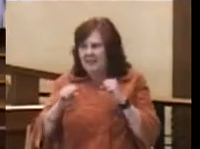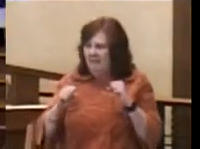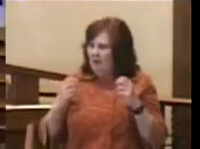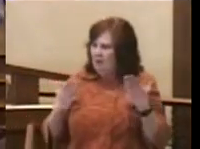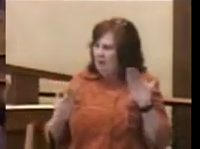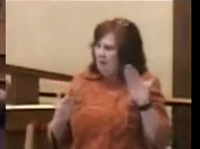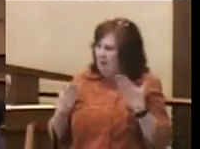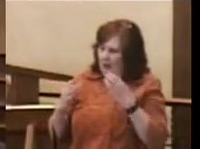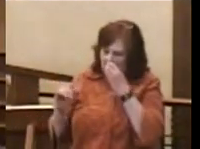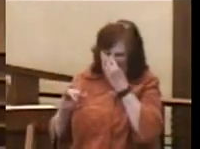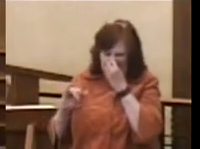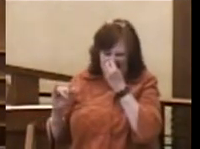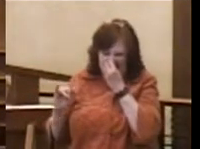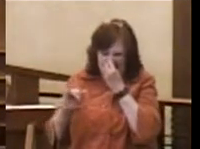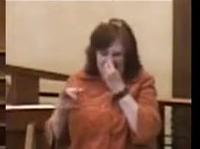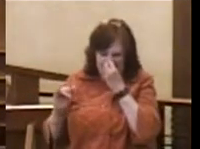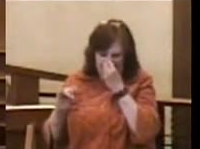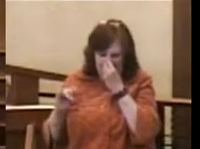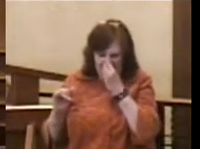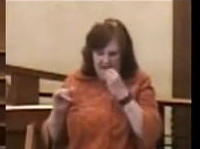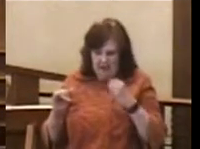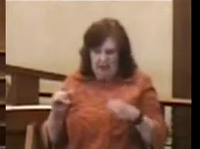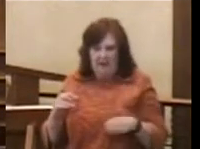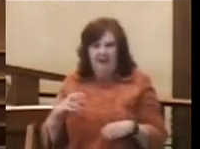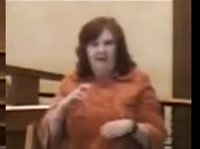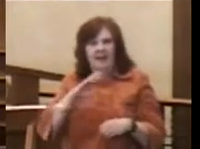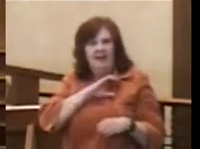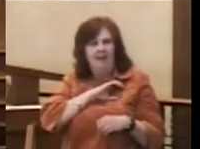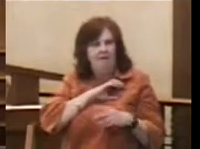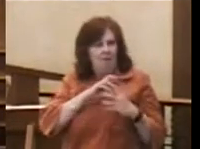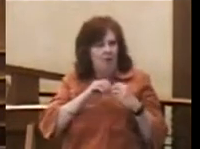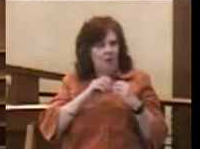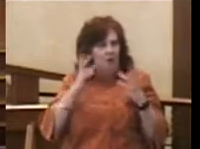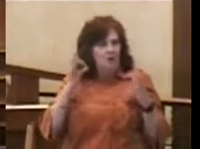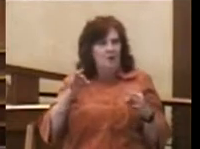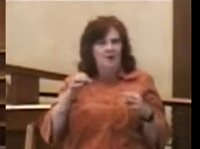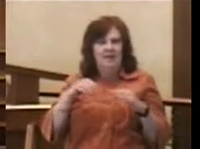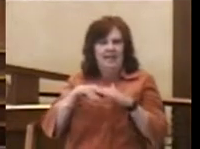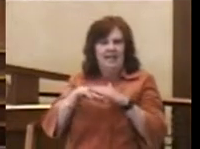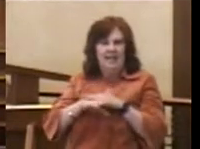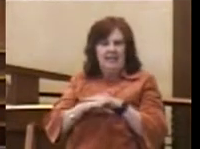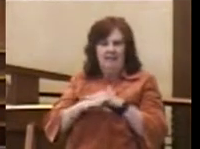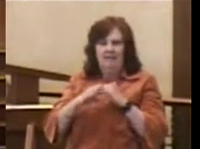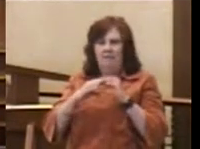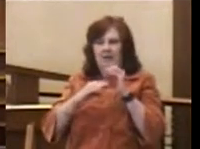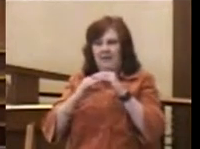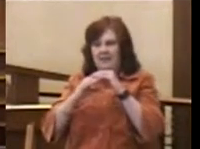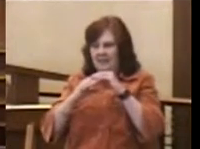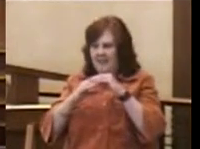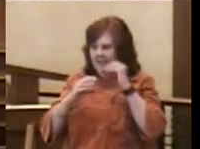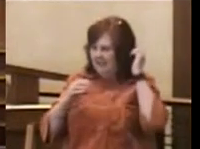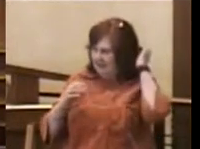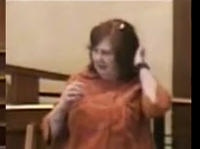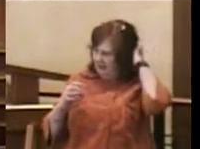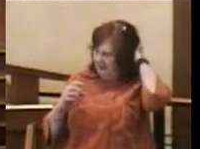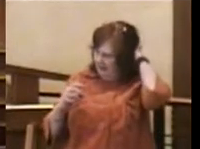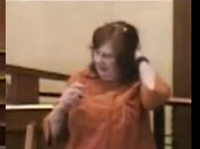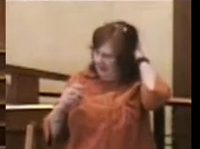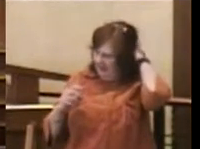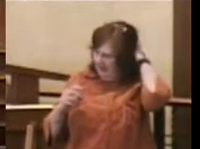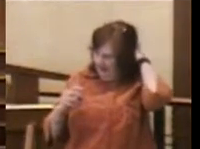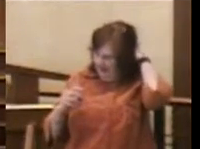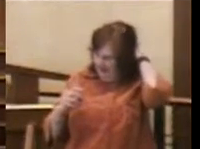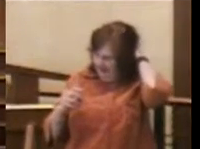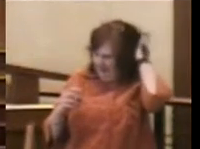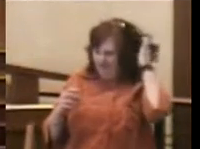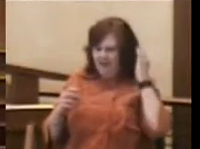perhaps even like an officer or more that chose not to go into the building in order to save the lives